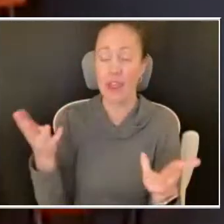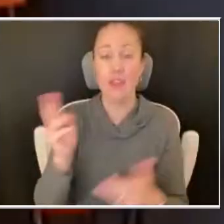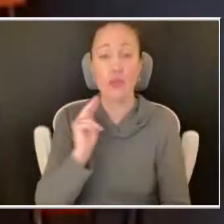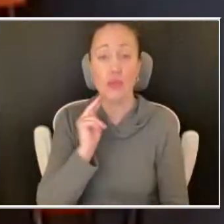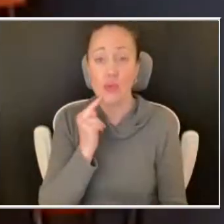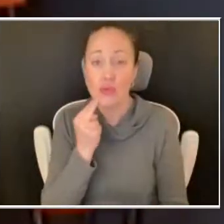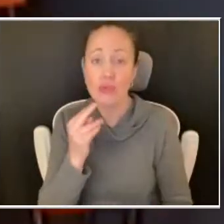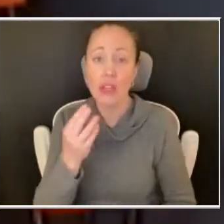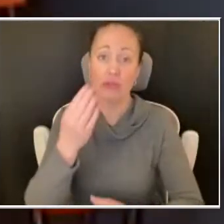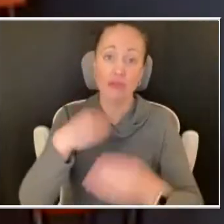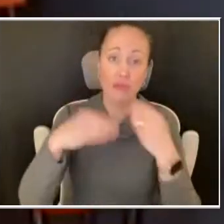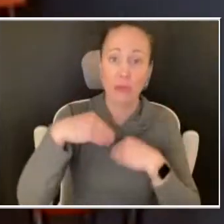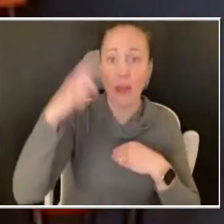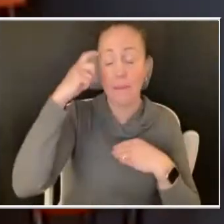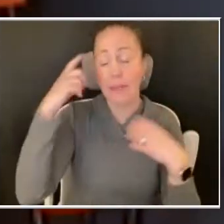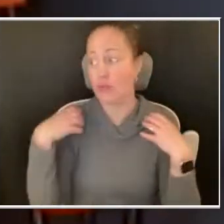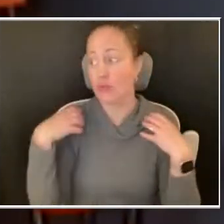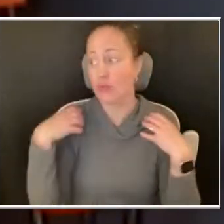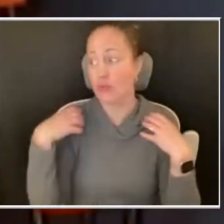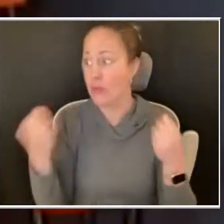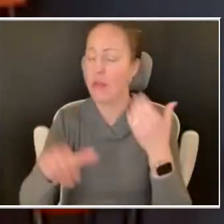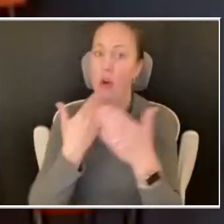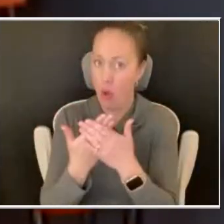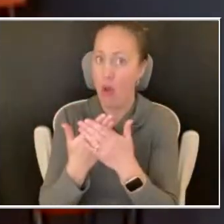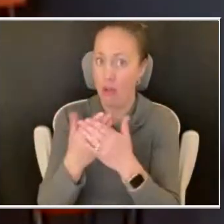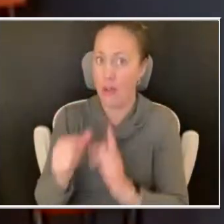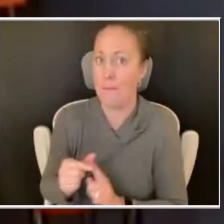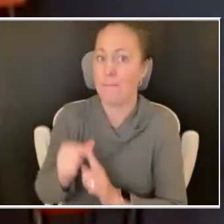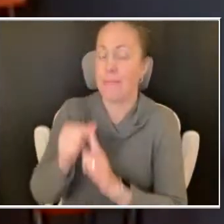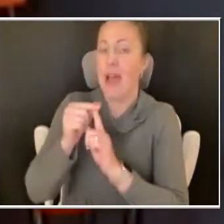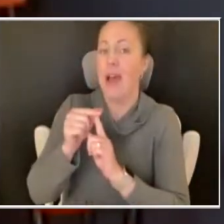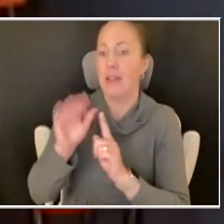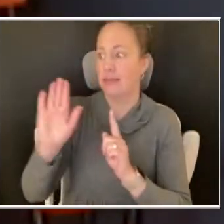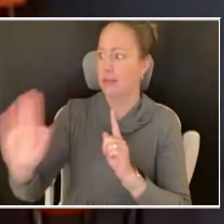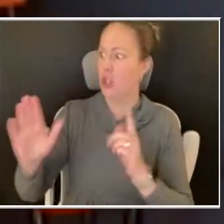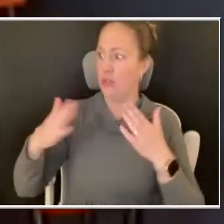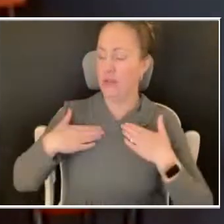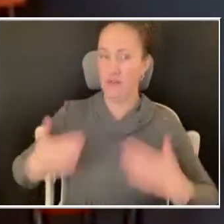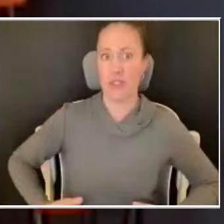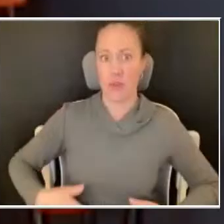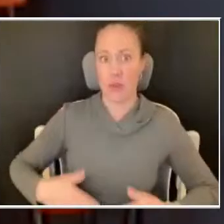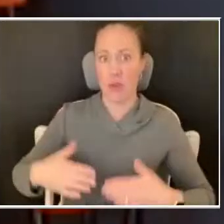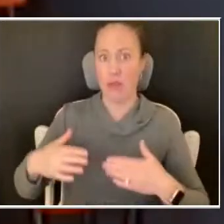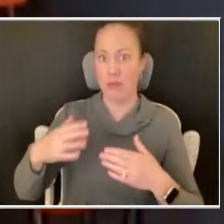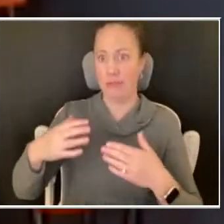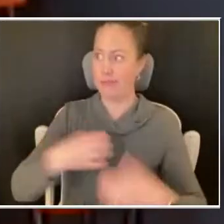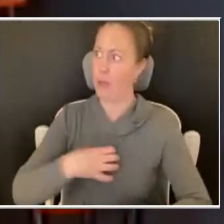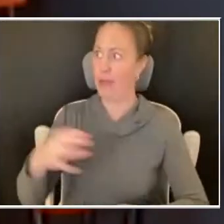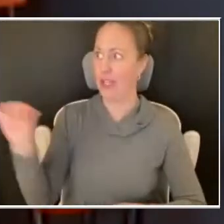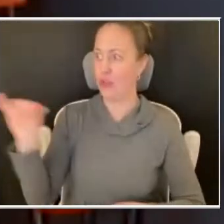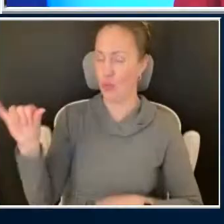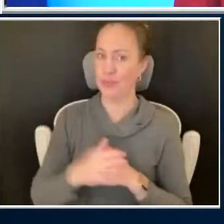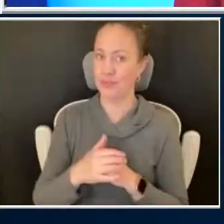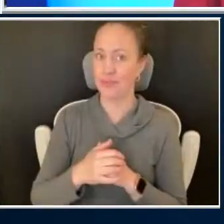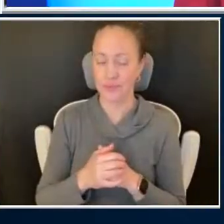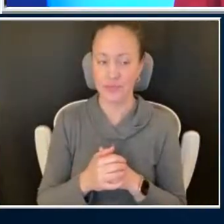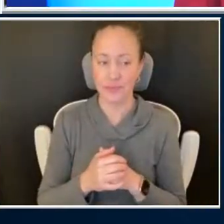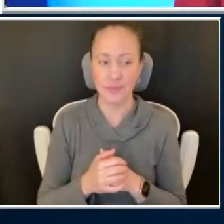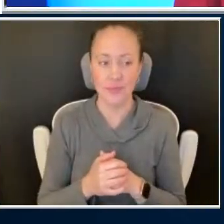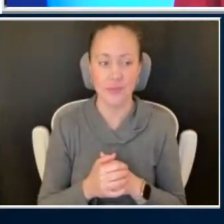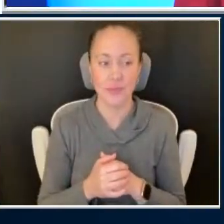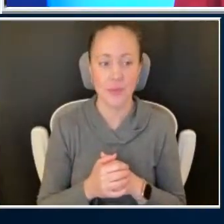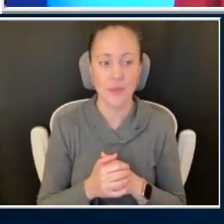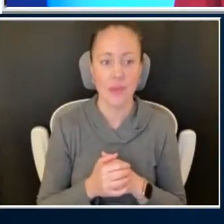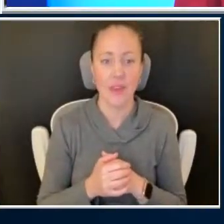nutrition, mental health, in addition to the complaint that brings them in to give them the best outcome once we get them through it. And of course, you're a former